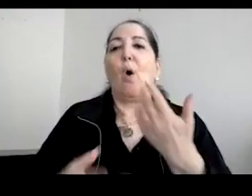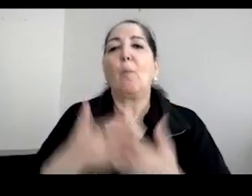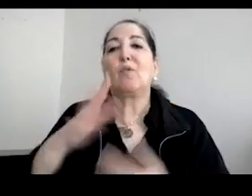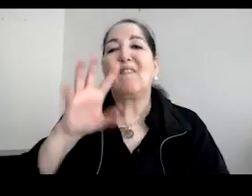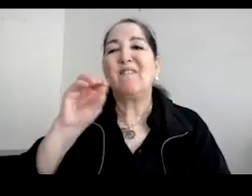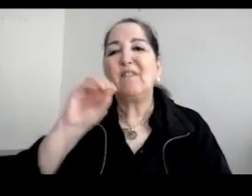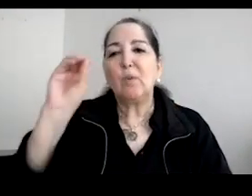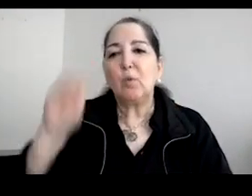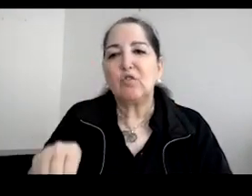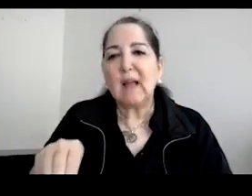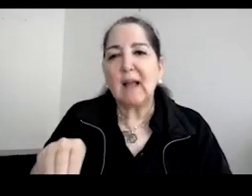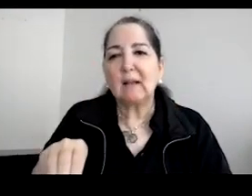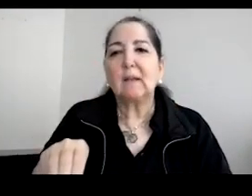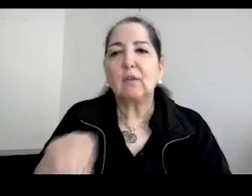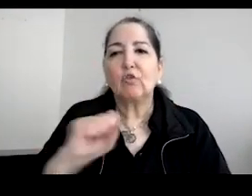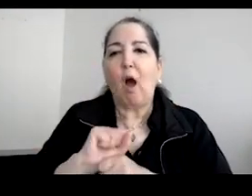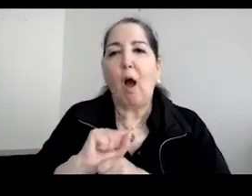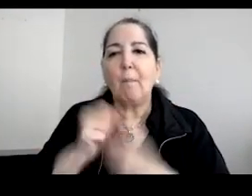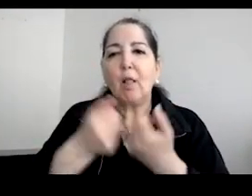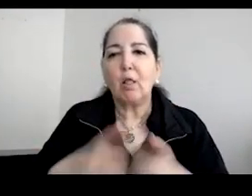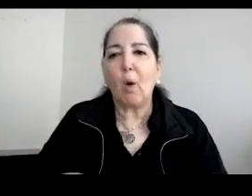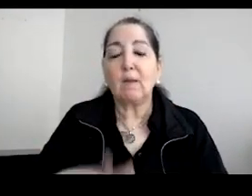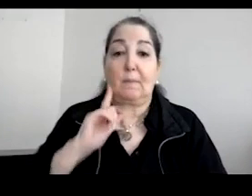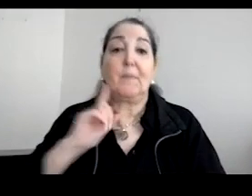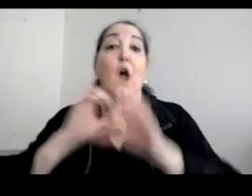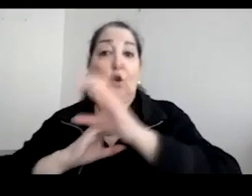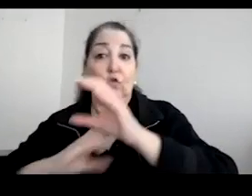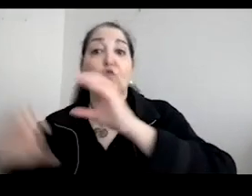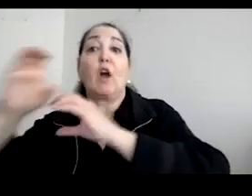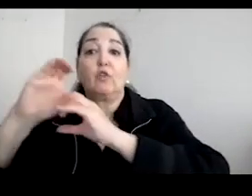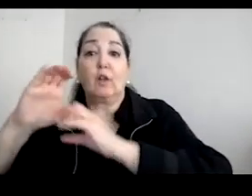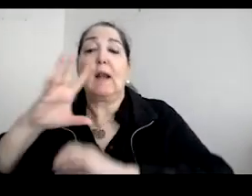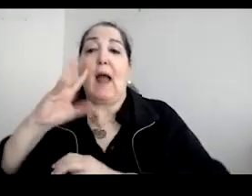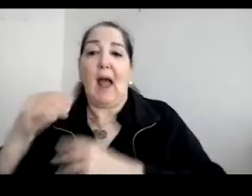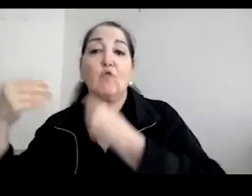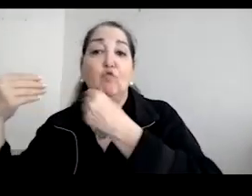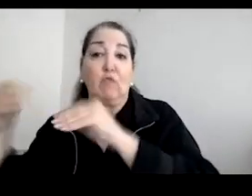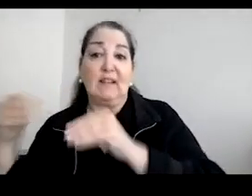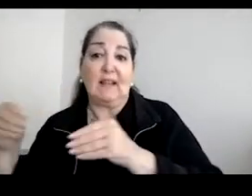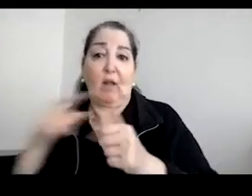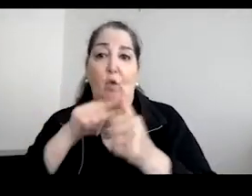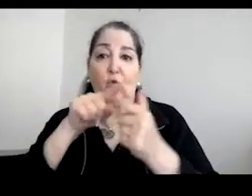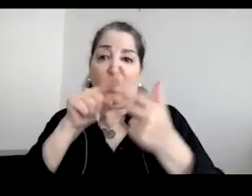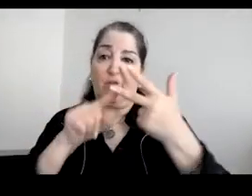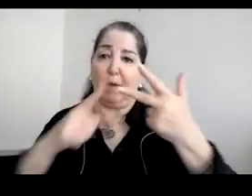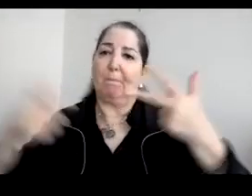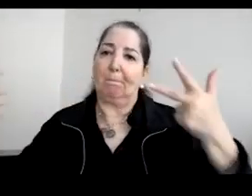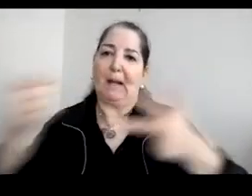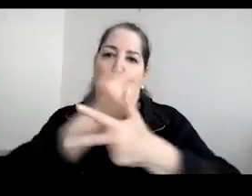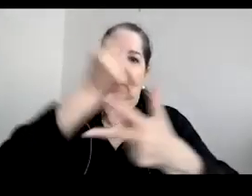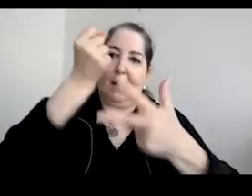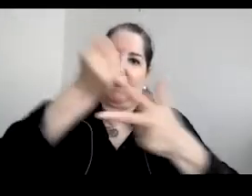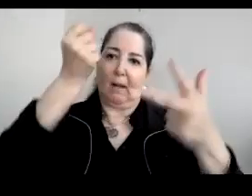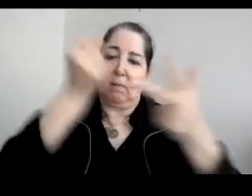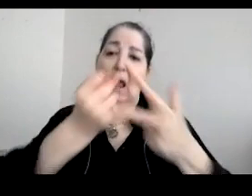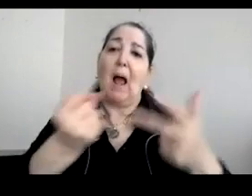that sector. Construction and retail are some of the other big sectors that employ a lot of workers